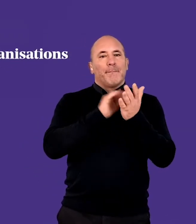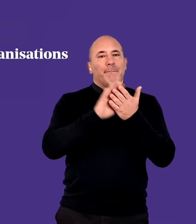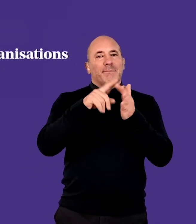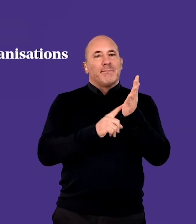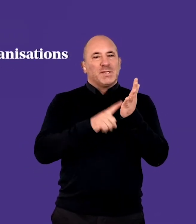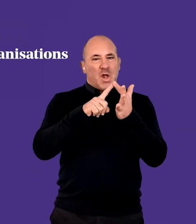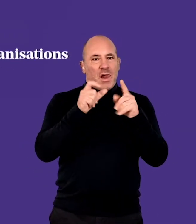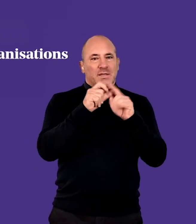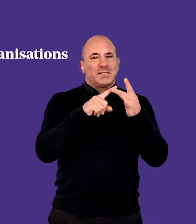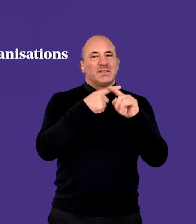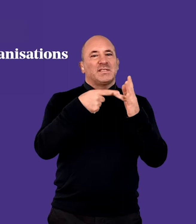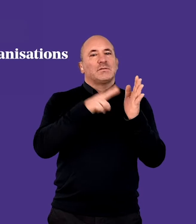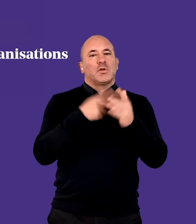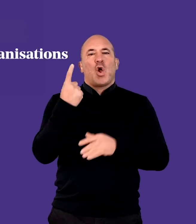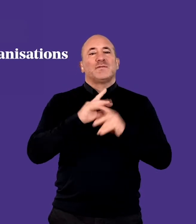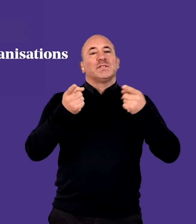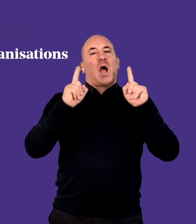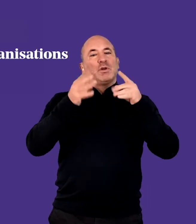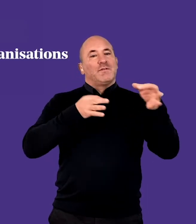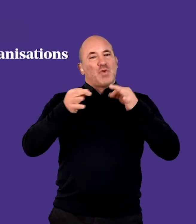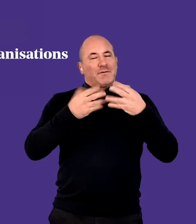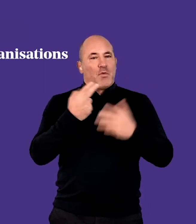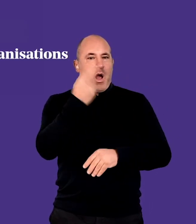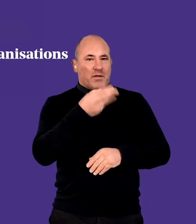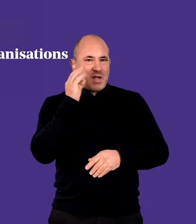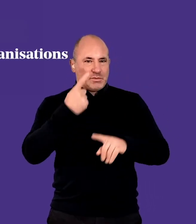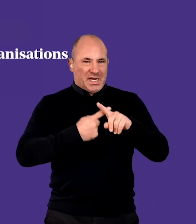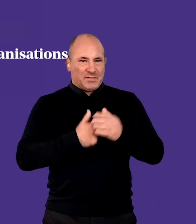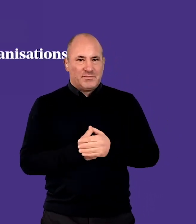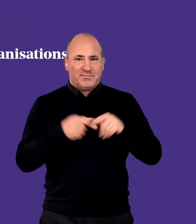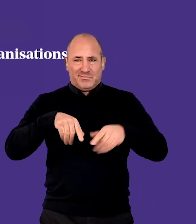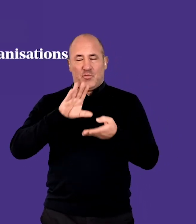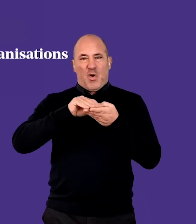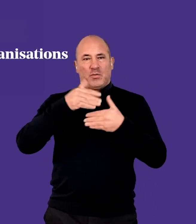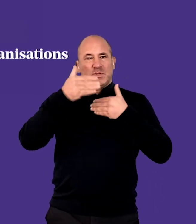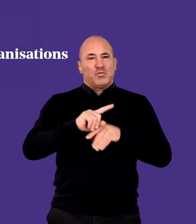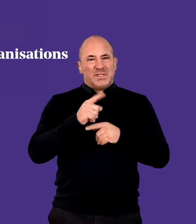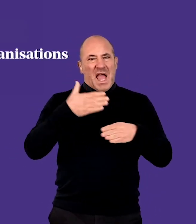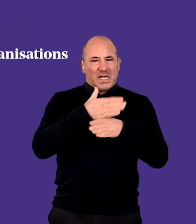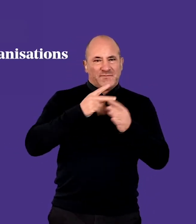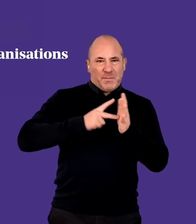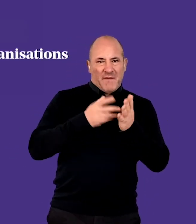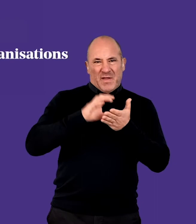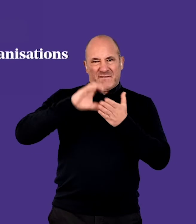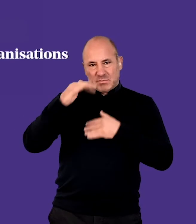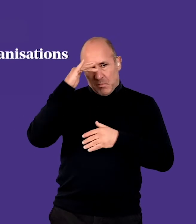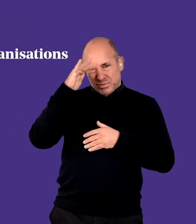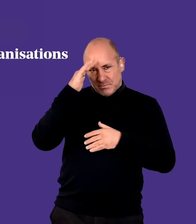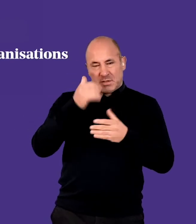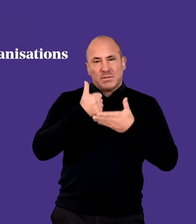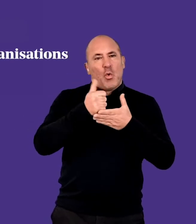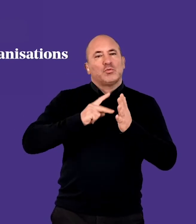Hello, I'm Michelle Dixon, Director of Strategy at Arts Council England. Welcome to this recorded session on the